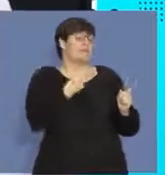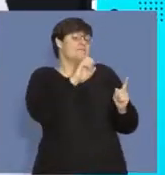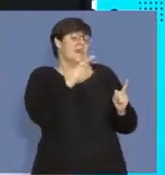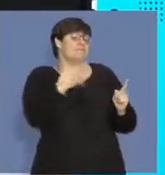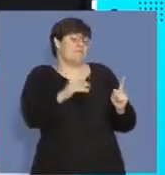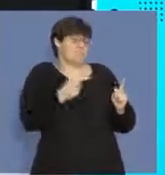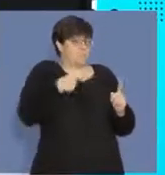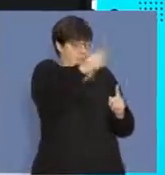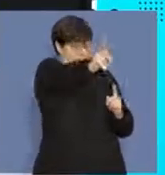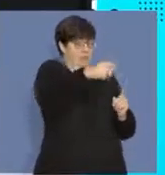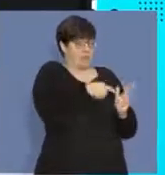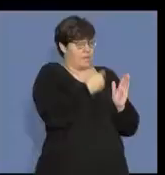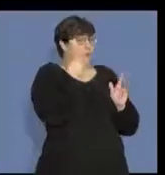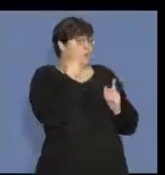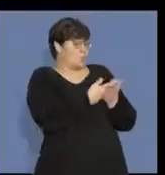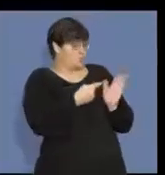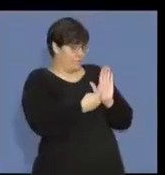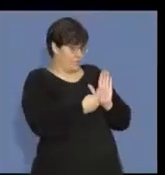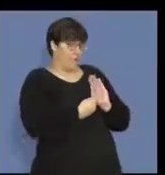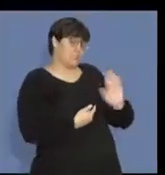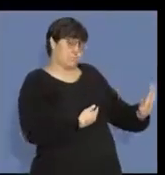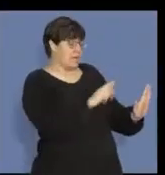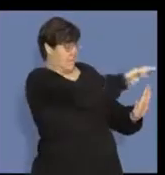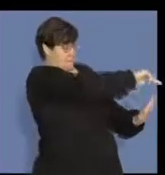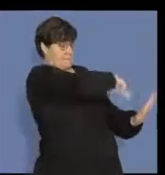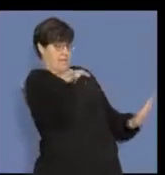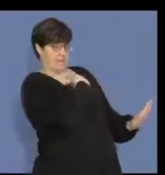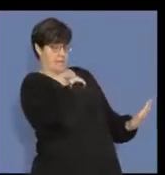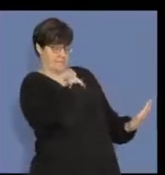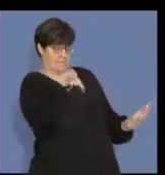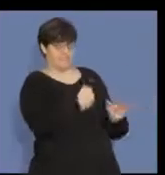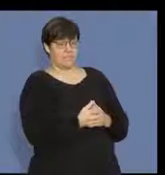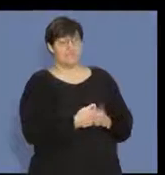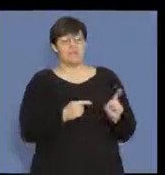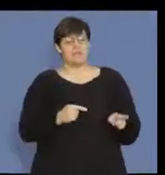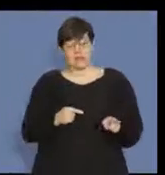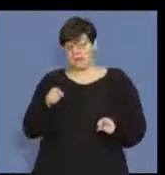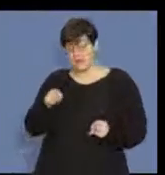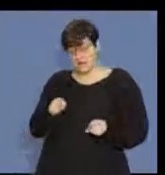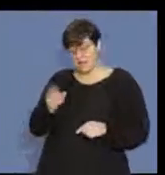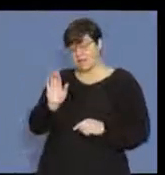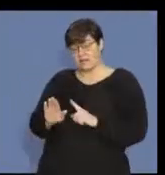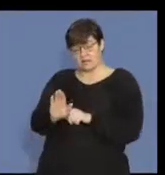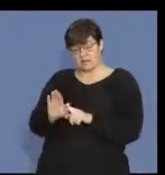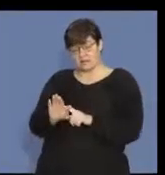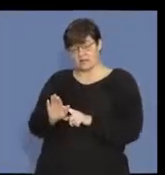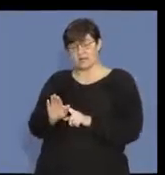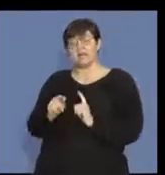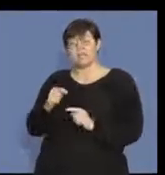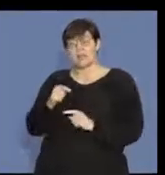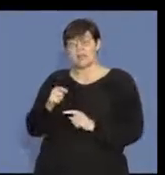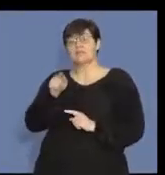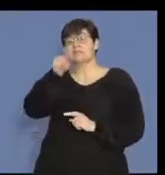Okay, then you have your VAT output, okay, and your VAT output is all